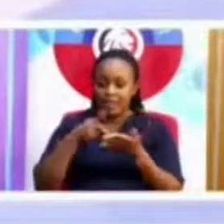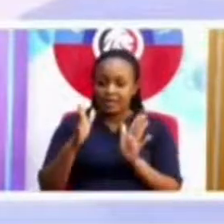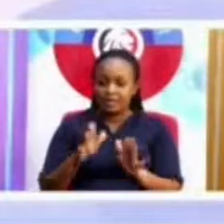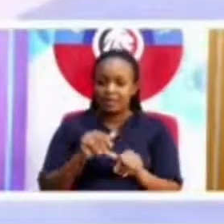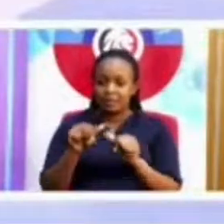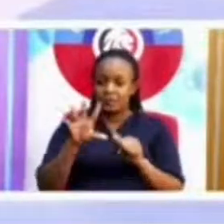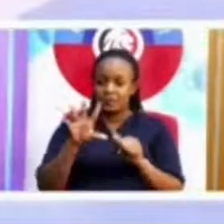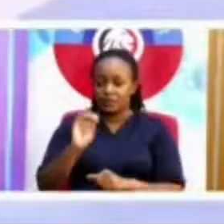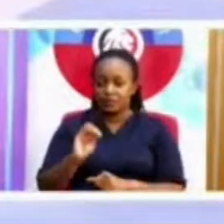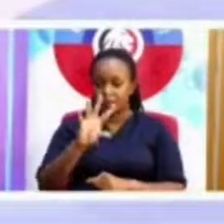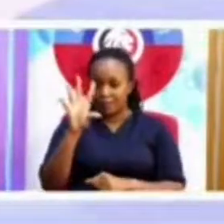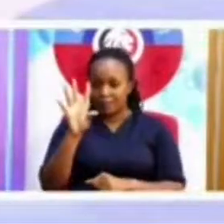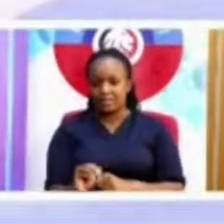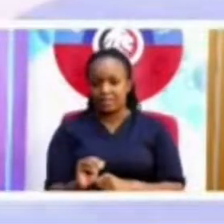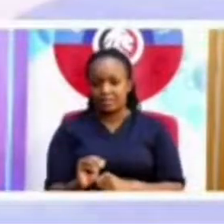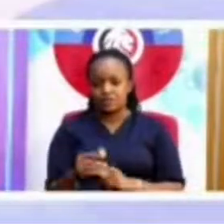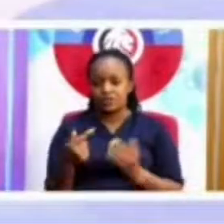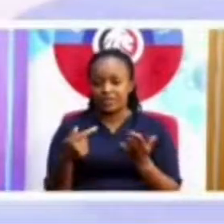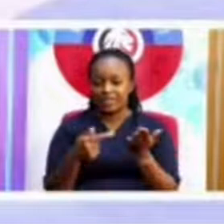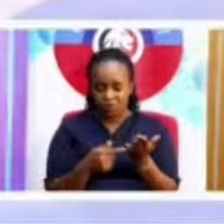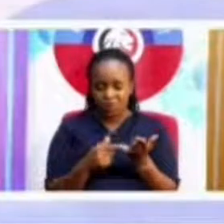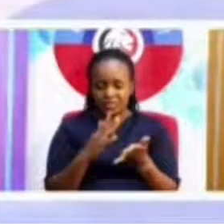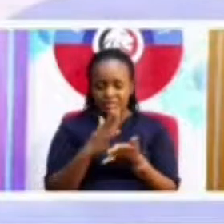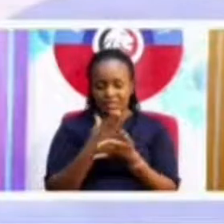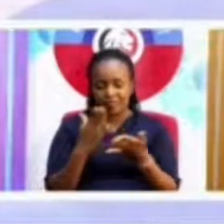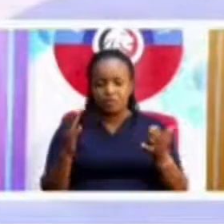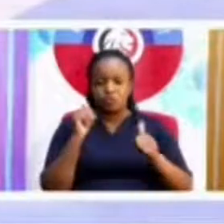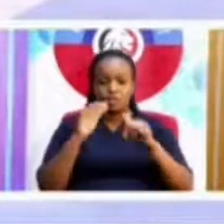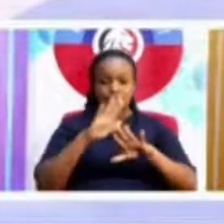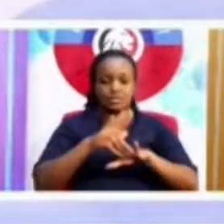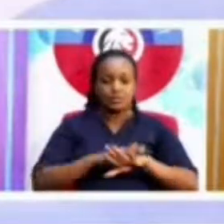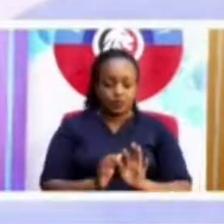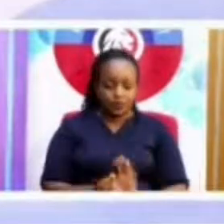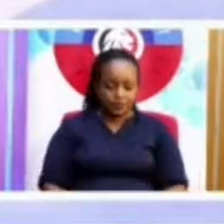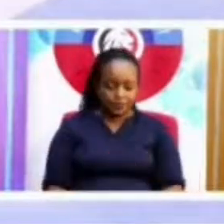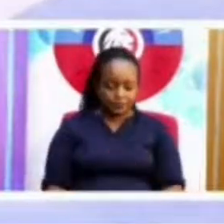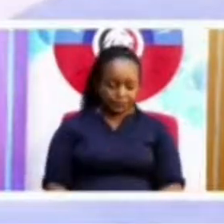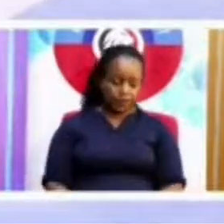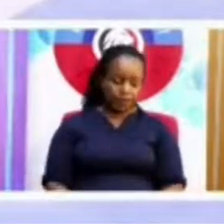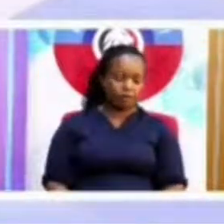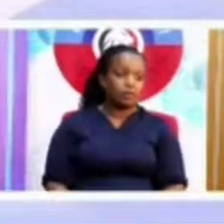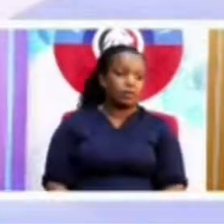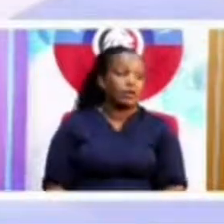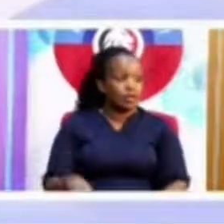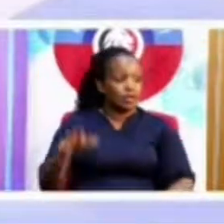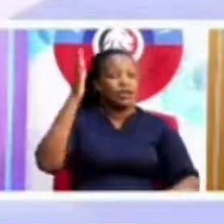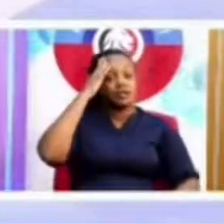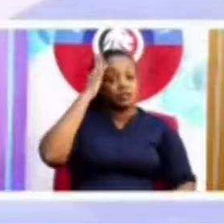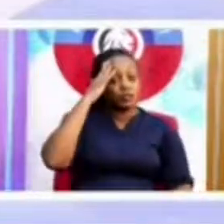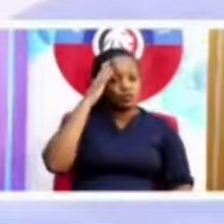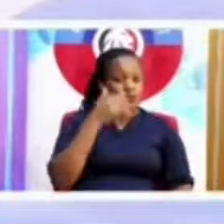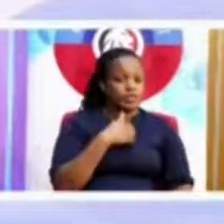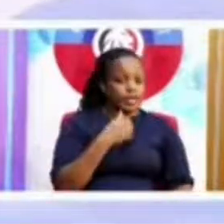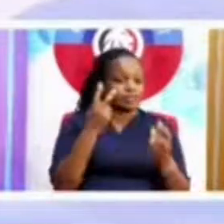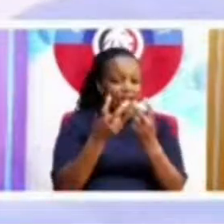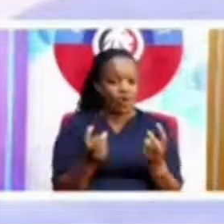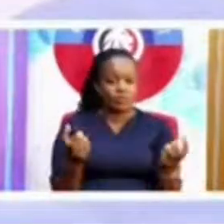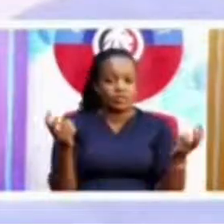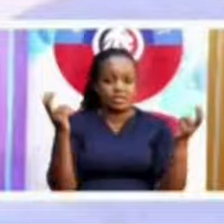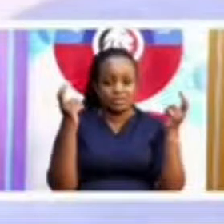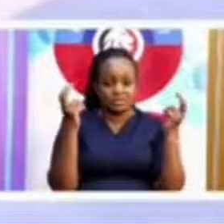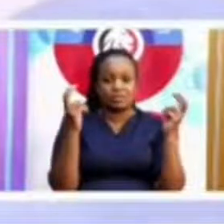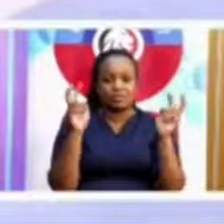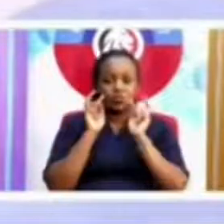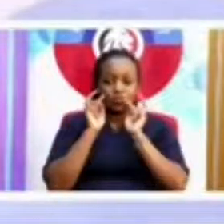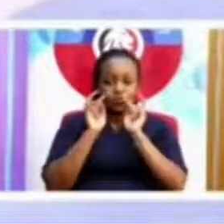medium to long term. Now, I know we have our audiences who are watching on Zoom, and I can see you lifting your hands. Not